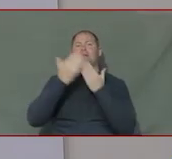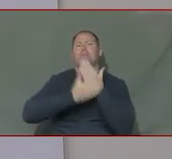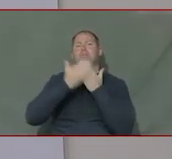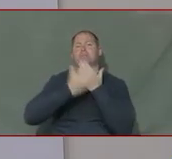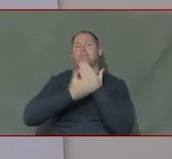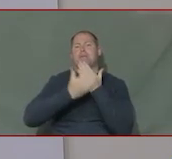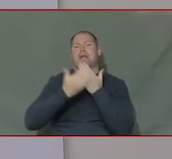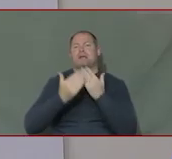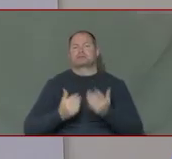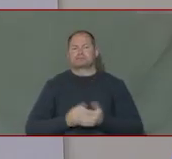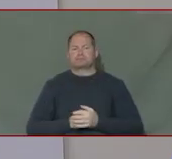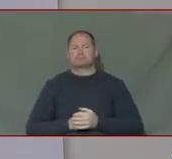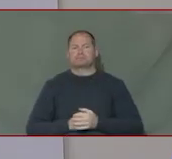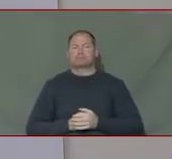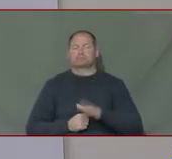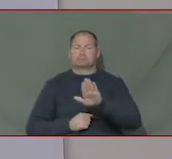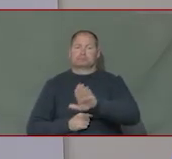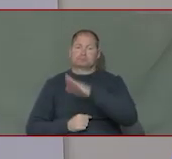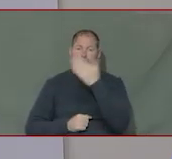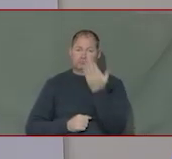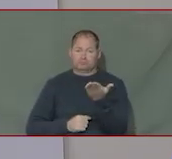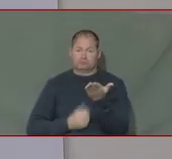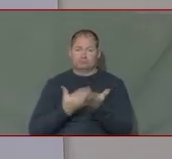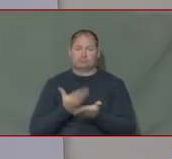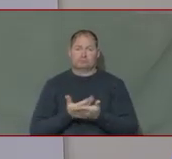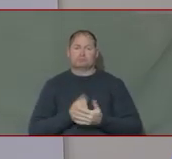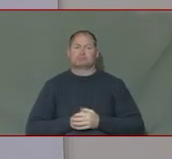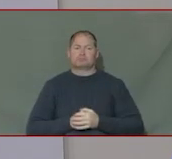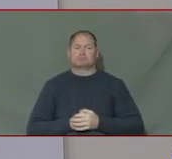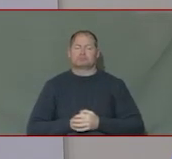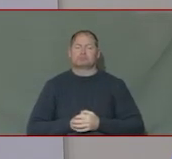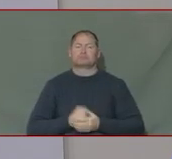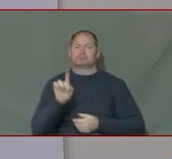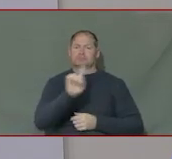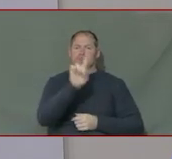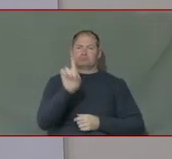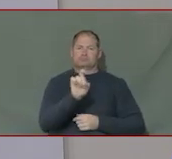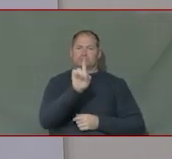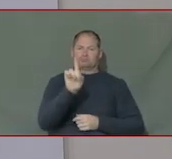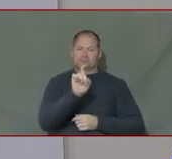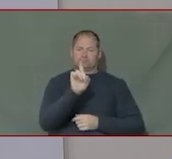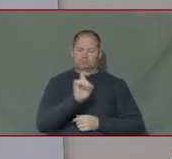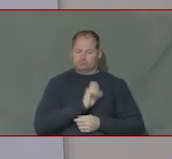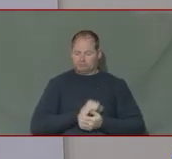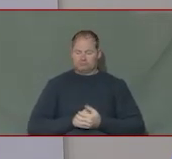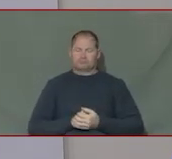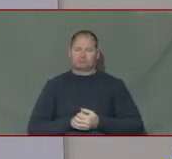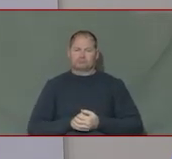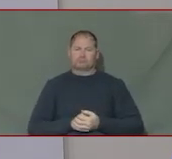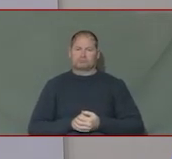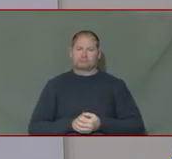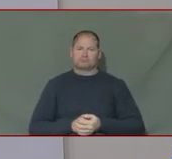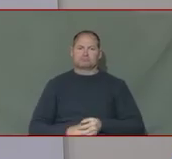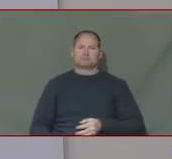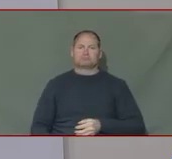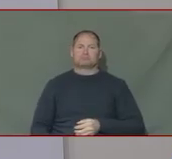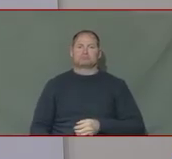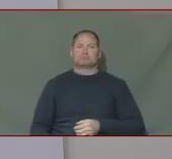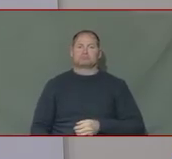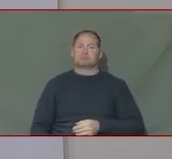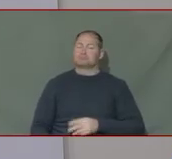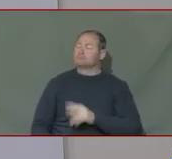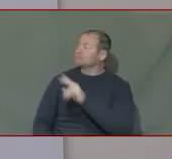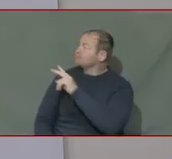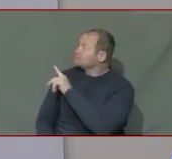this first page that you have. You turn over, and there are the questions that relate to this diagram that you have